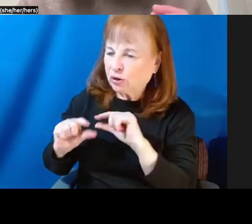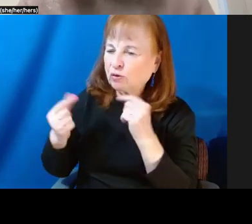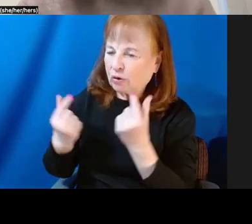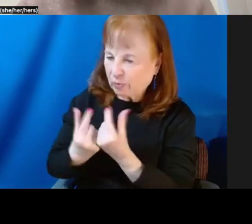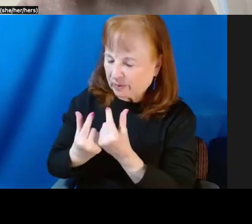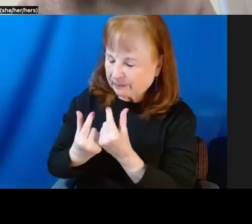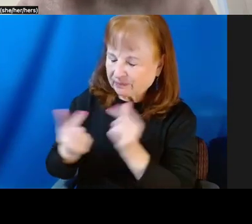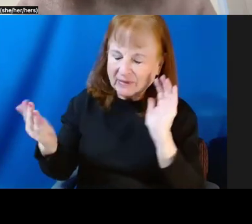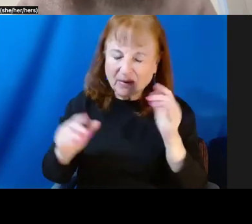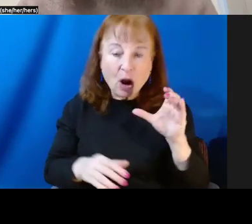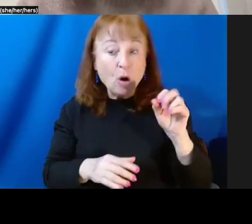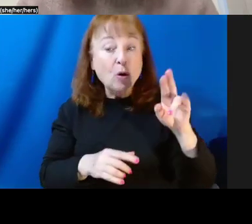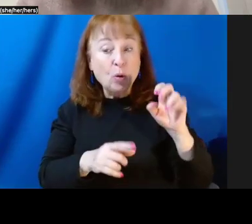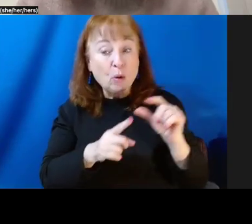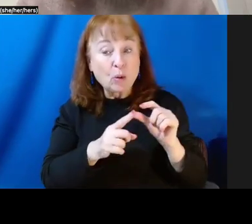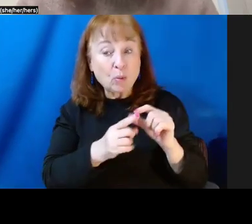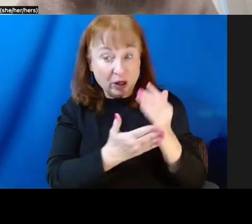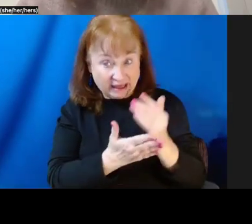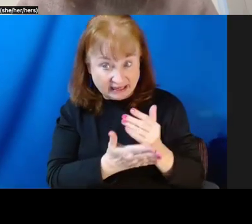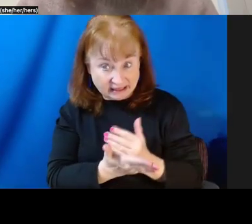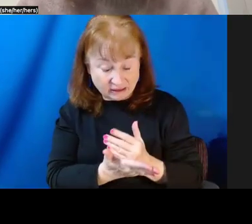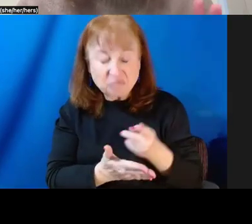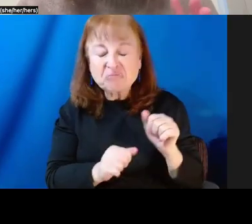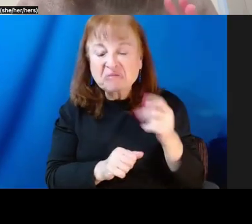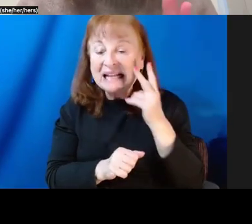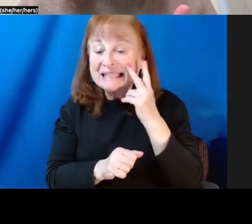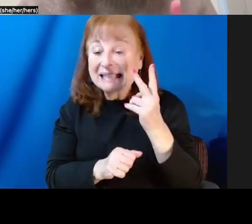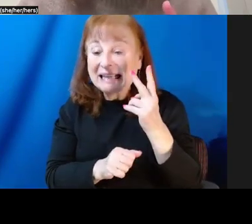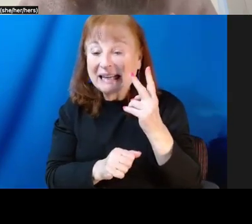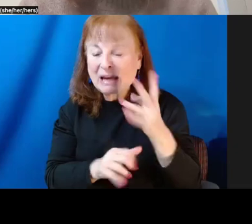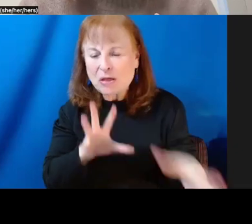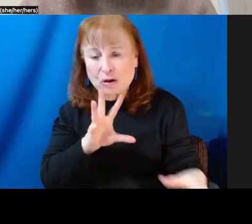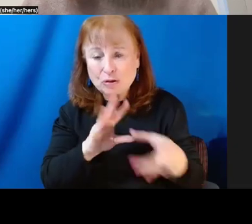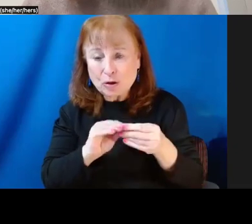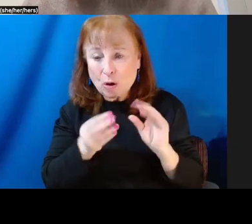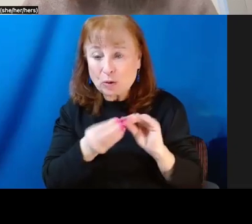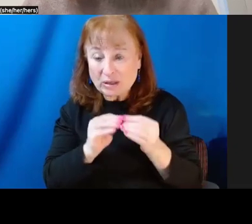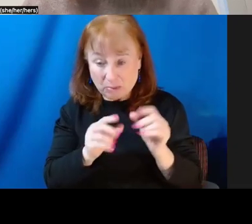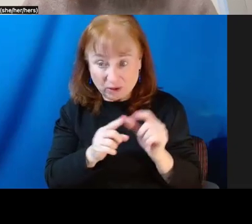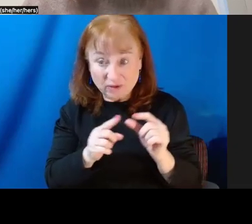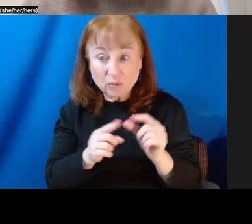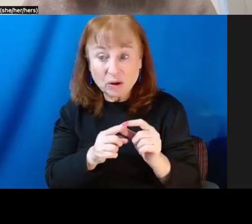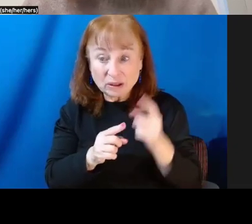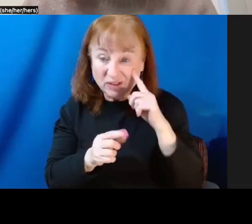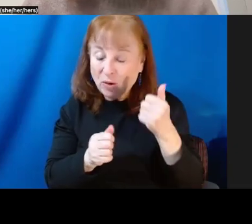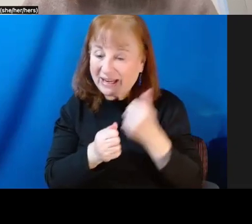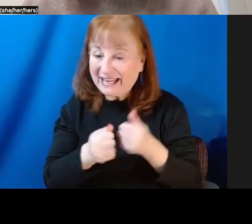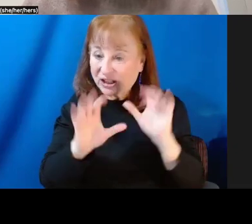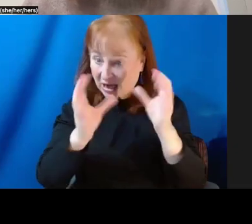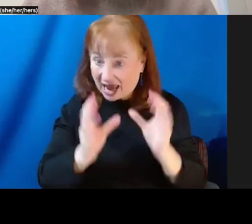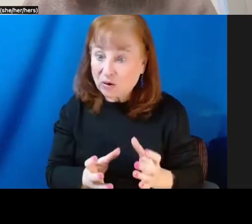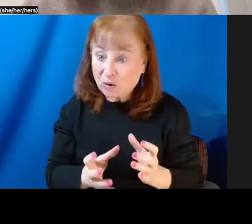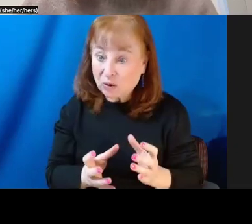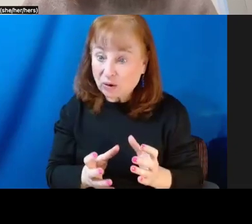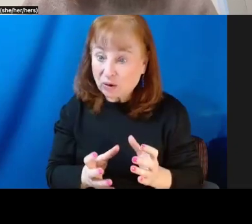to core word lists. So you can see here the total number of words for each category on